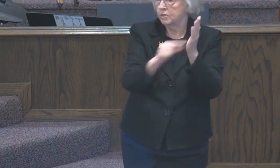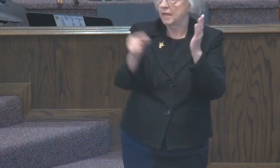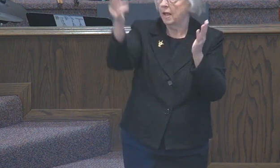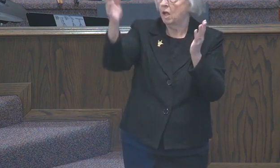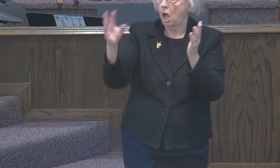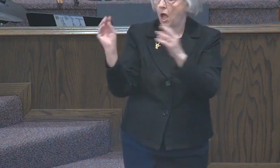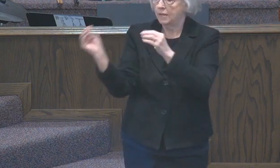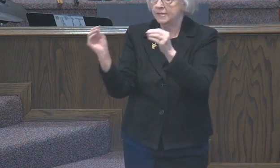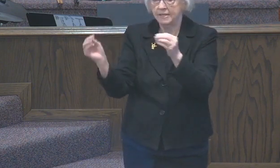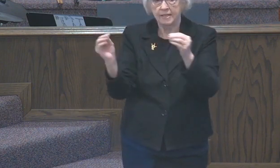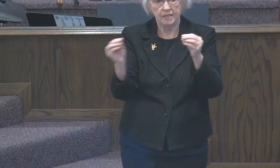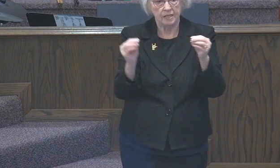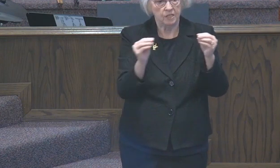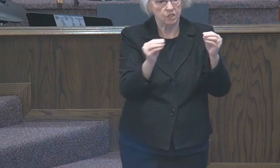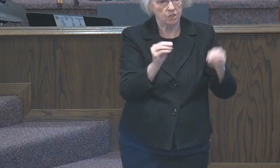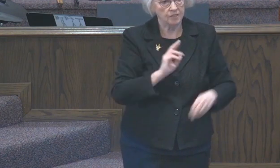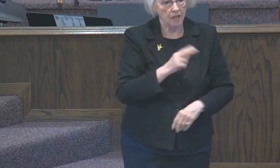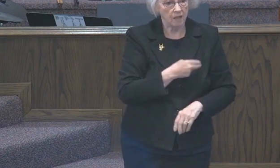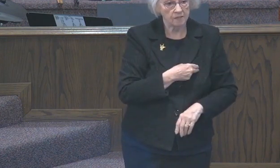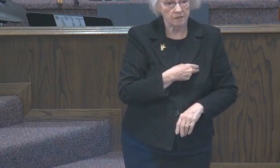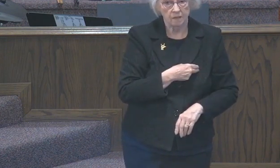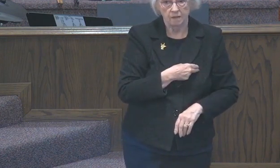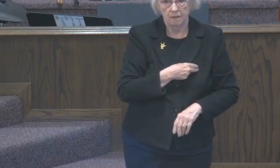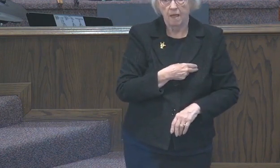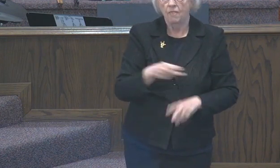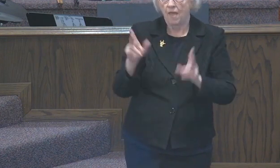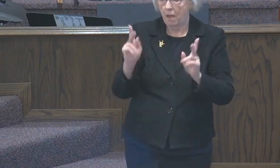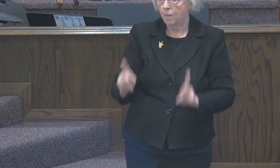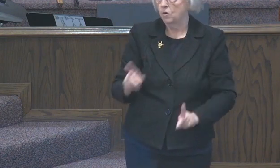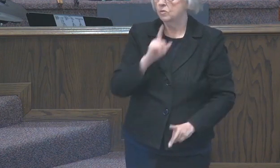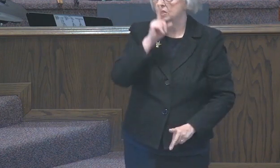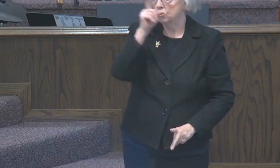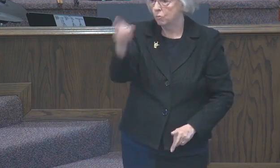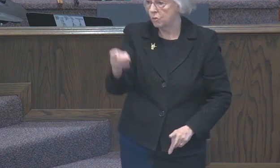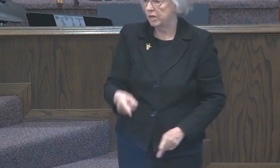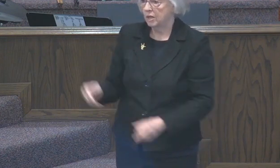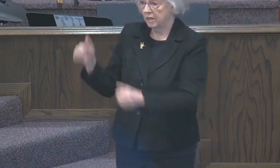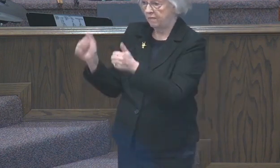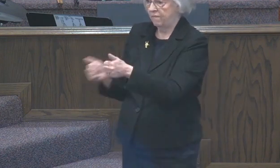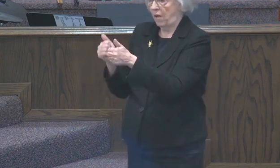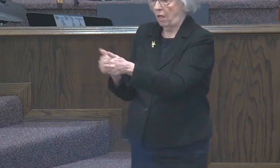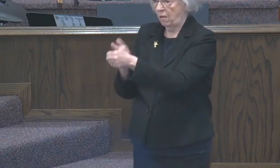Are you thinking about how you can help people or how you cannot harm them?